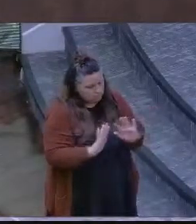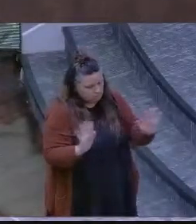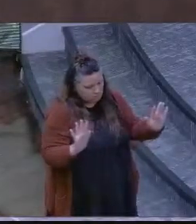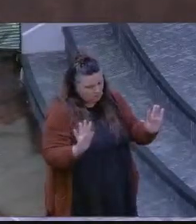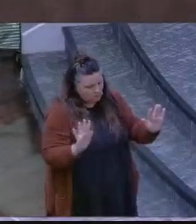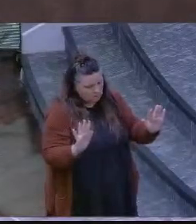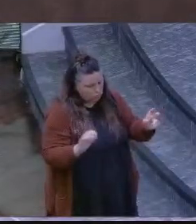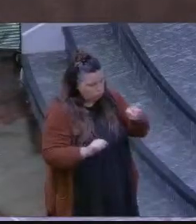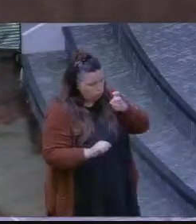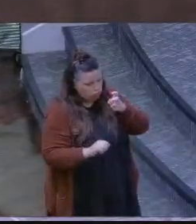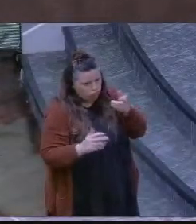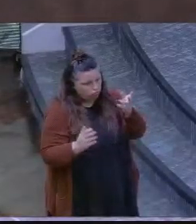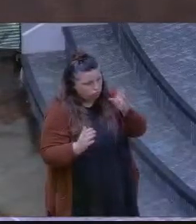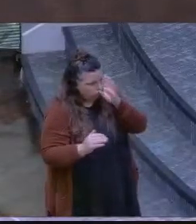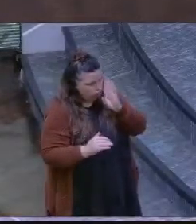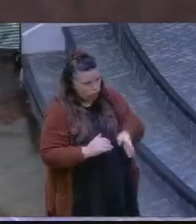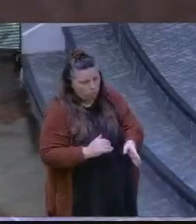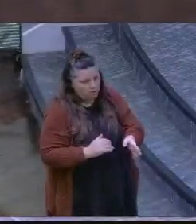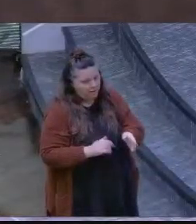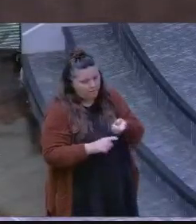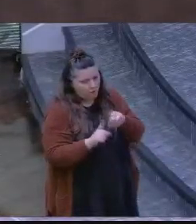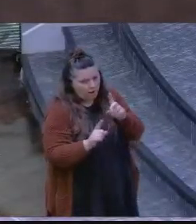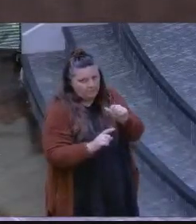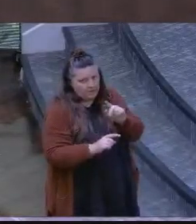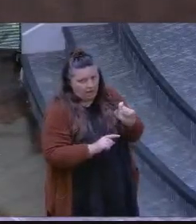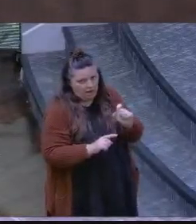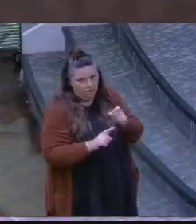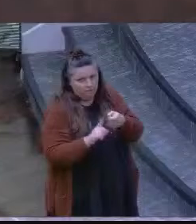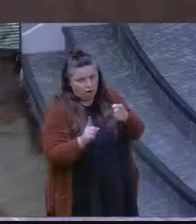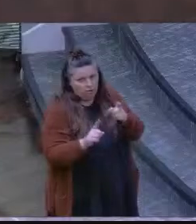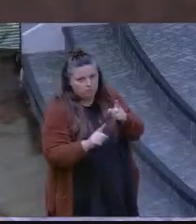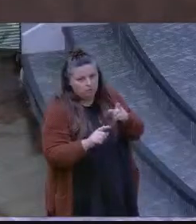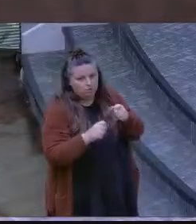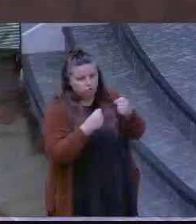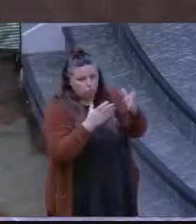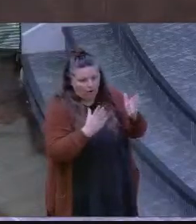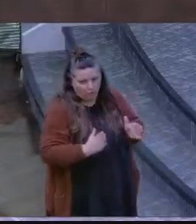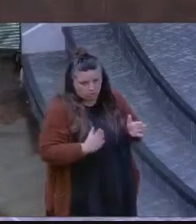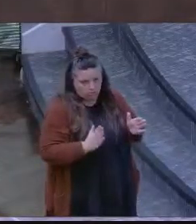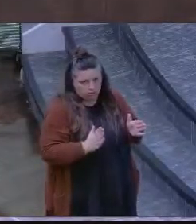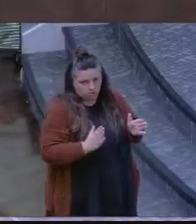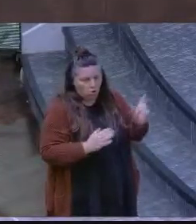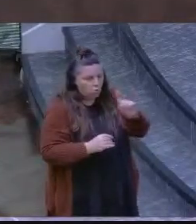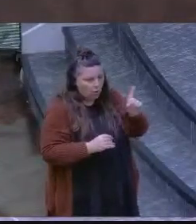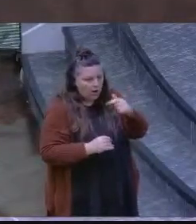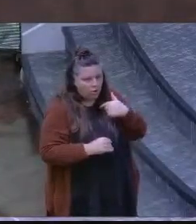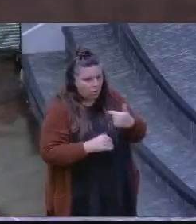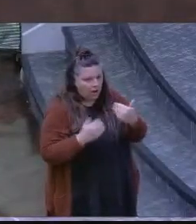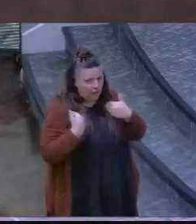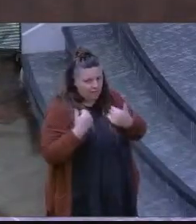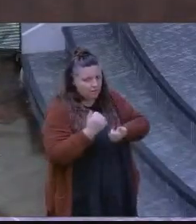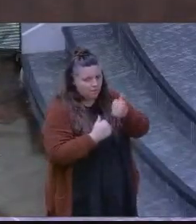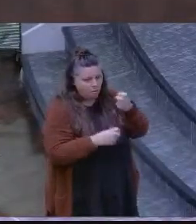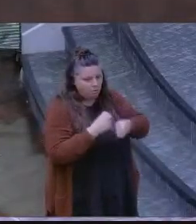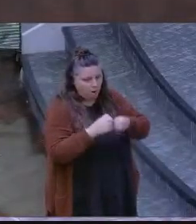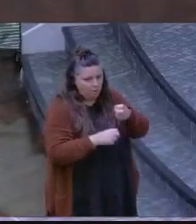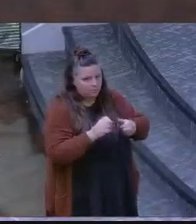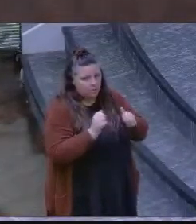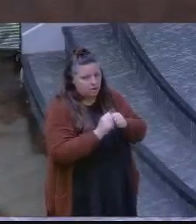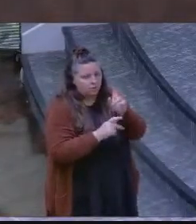right now based on the data we've gathered from the drivers in terms of where we're having the most issues with people running the